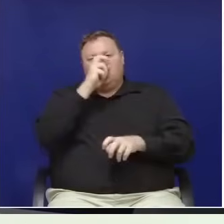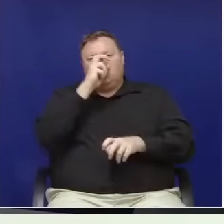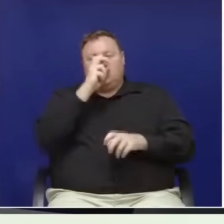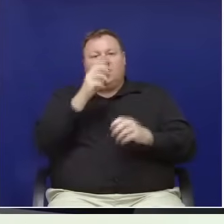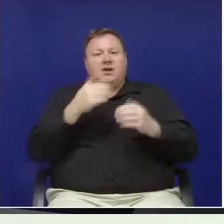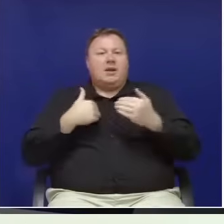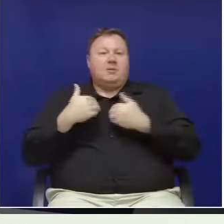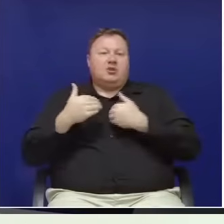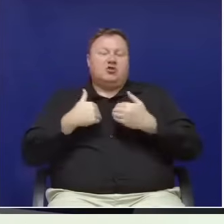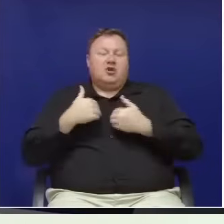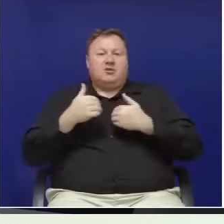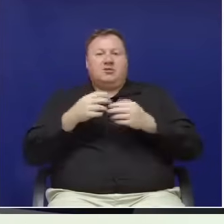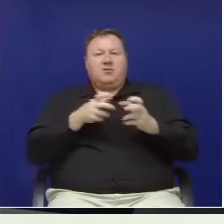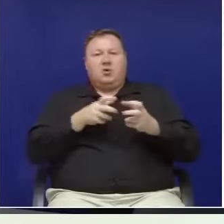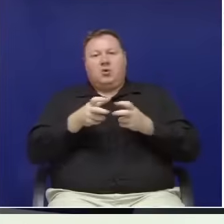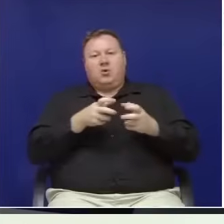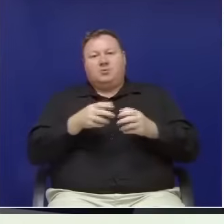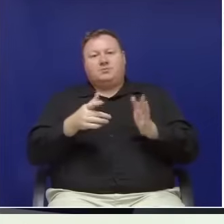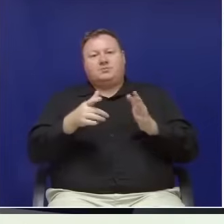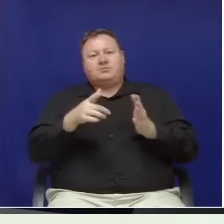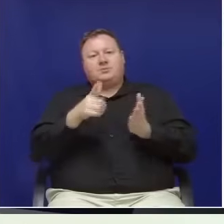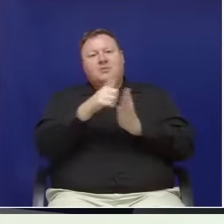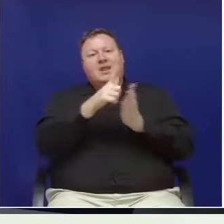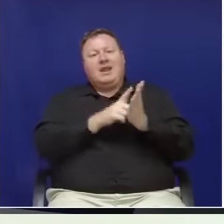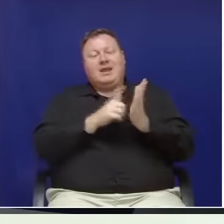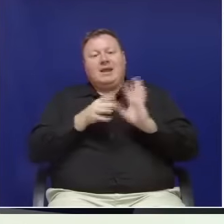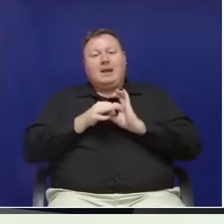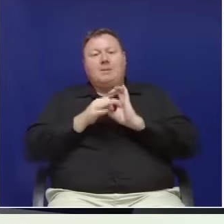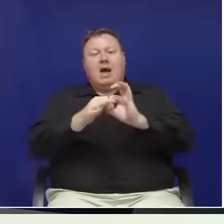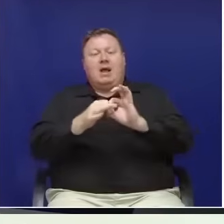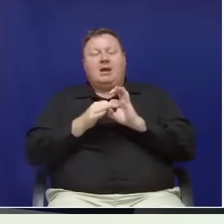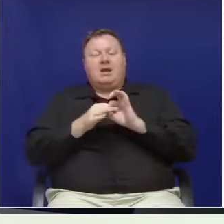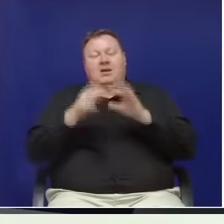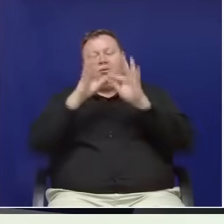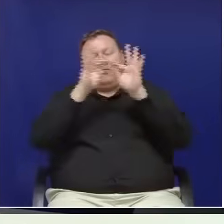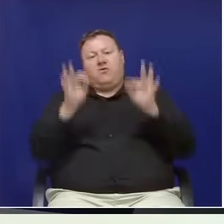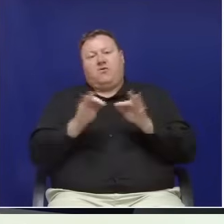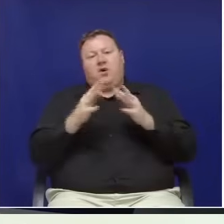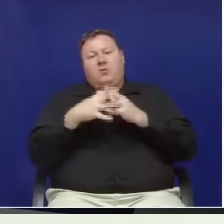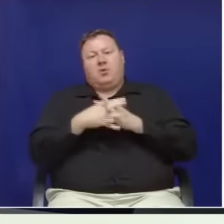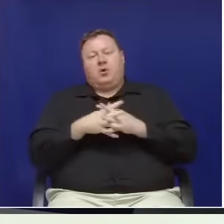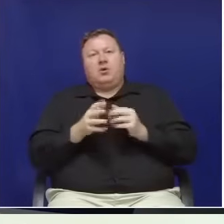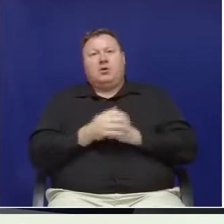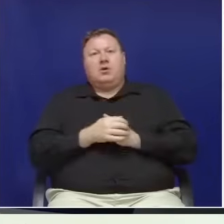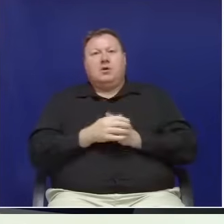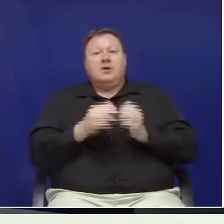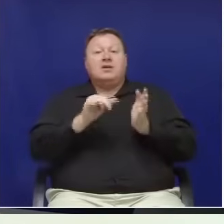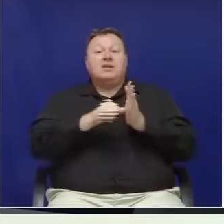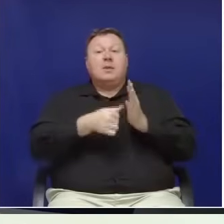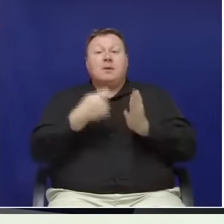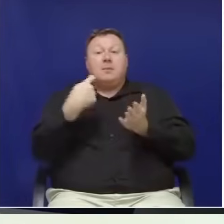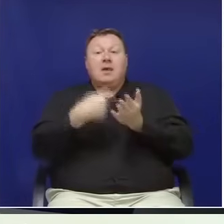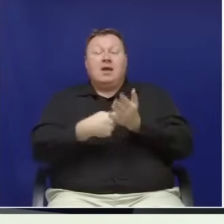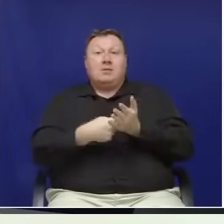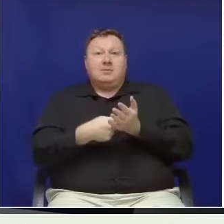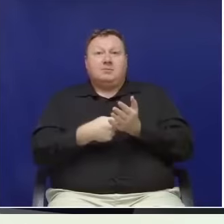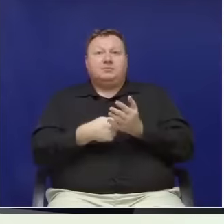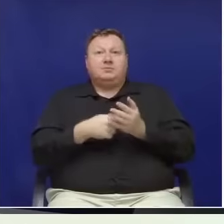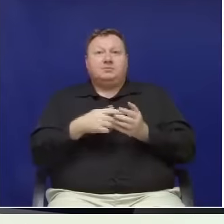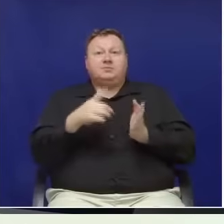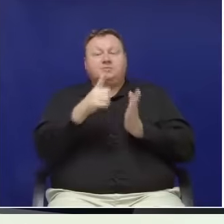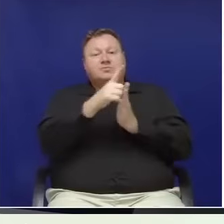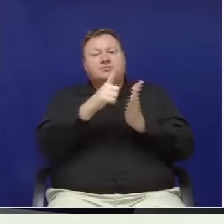administrative controls and legally binding frameworks. Stipend payments are legally